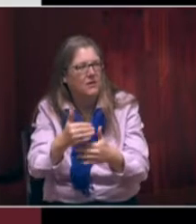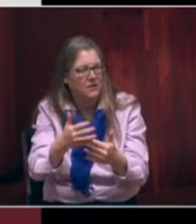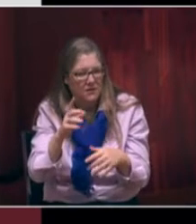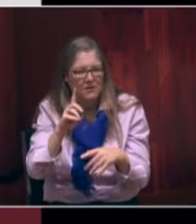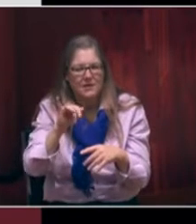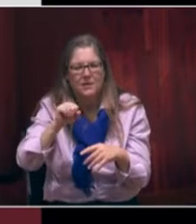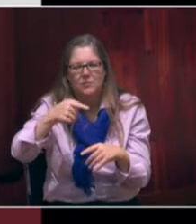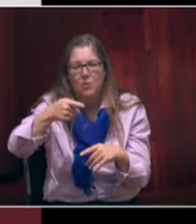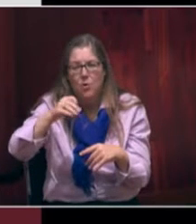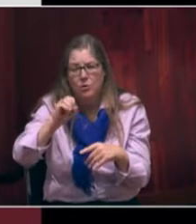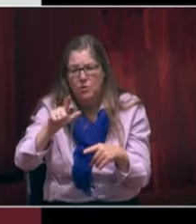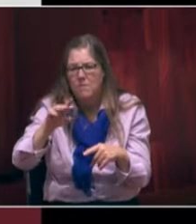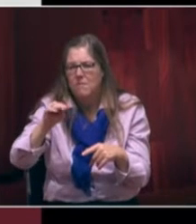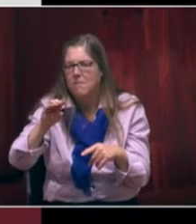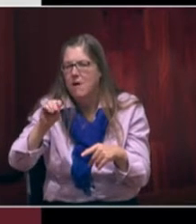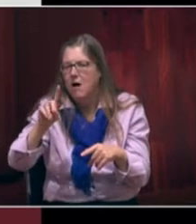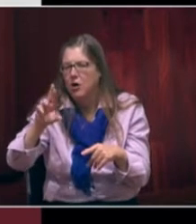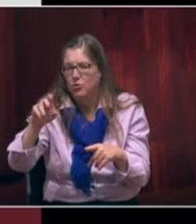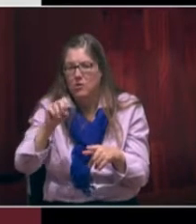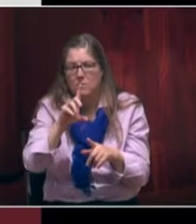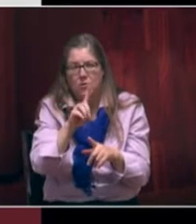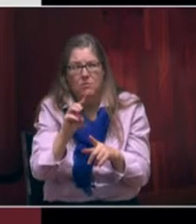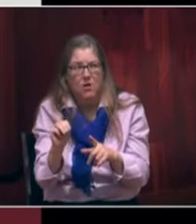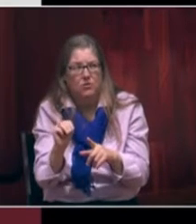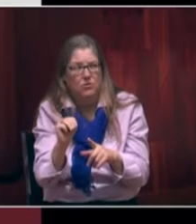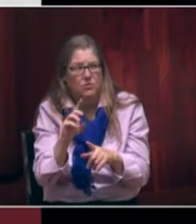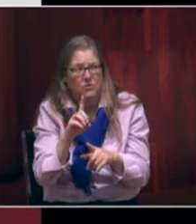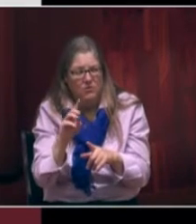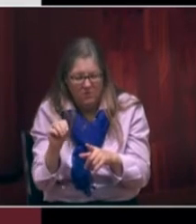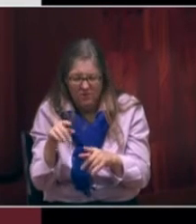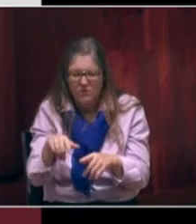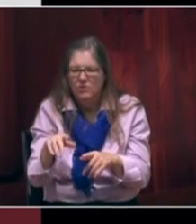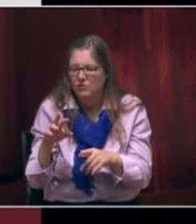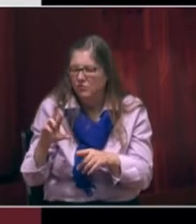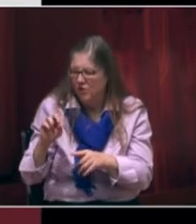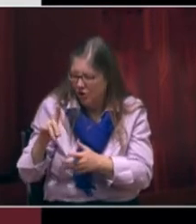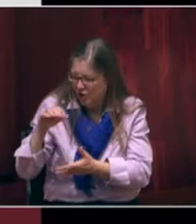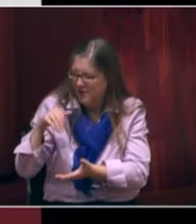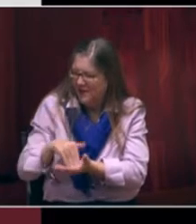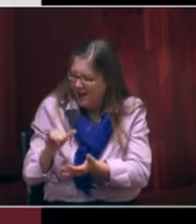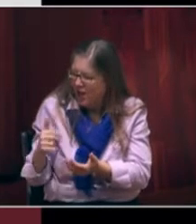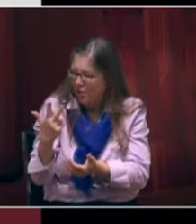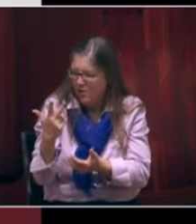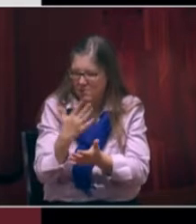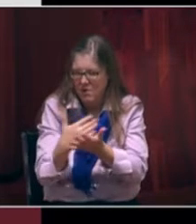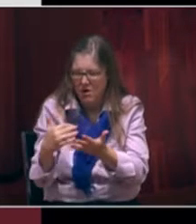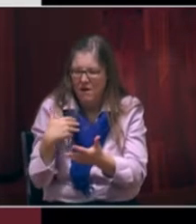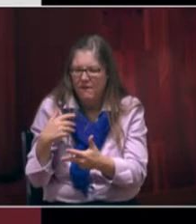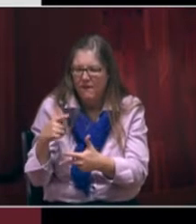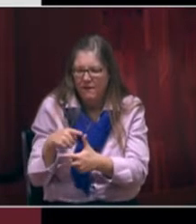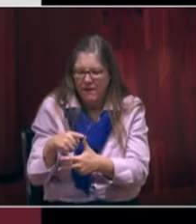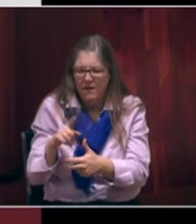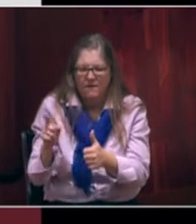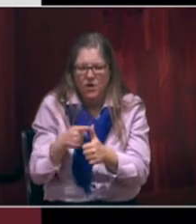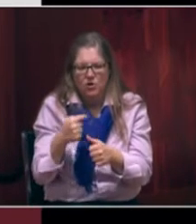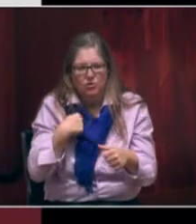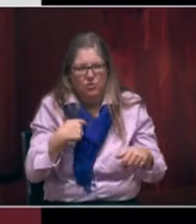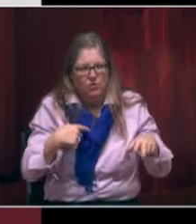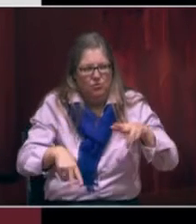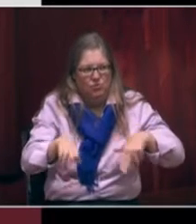disposal module in ARCUS, and we've been piloting on the record center side. There's really sort of three pieces to it. There's our initial review